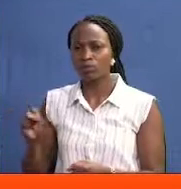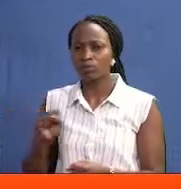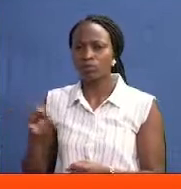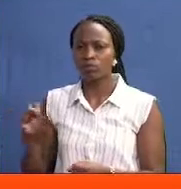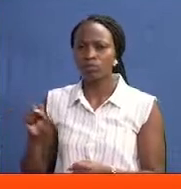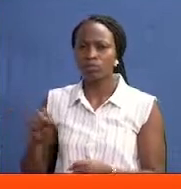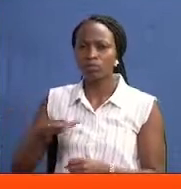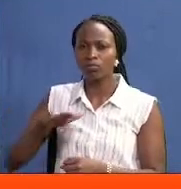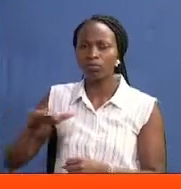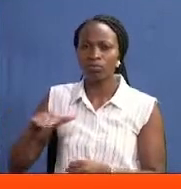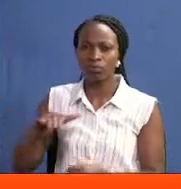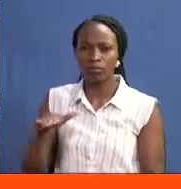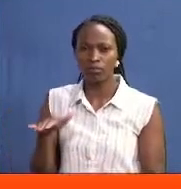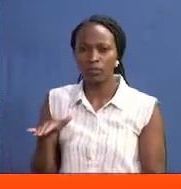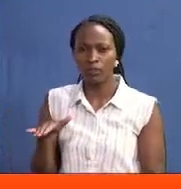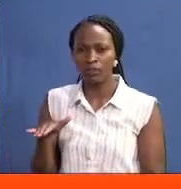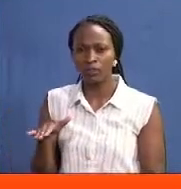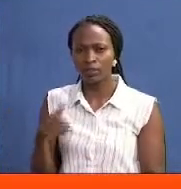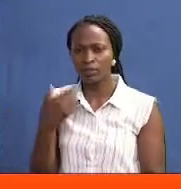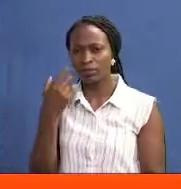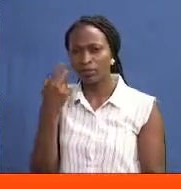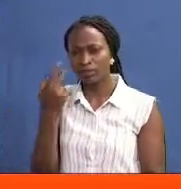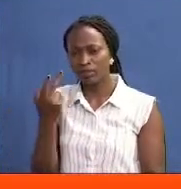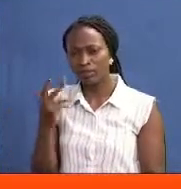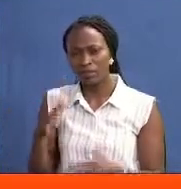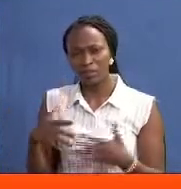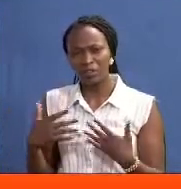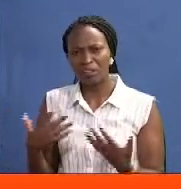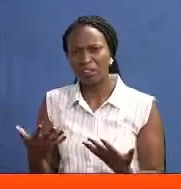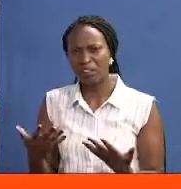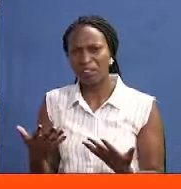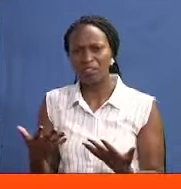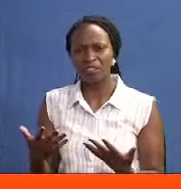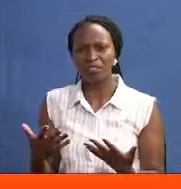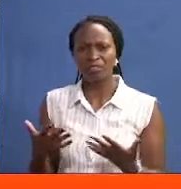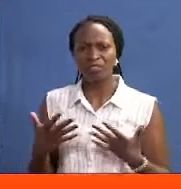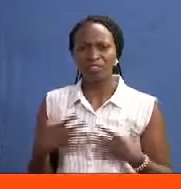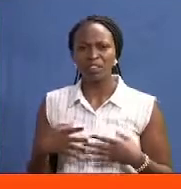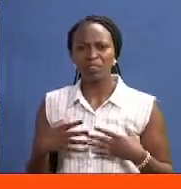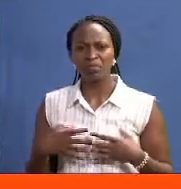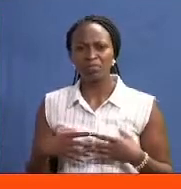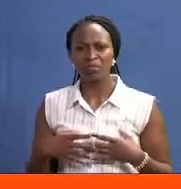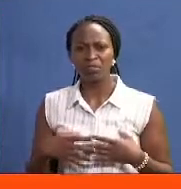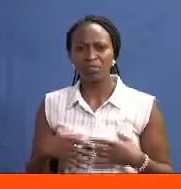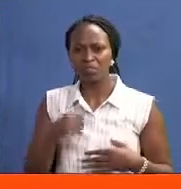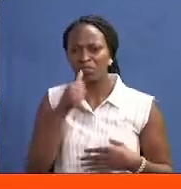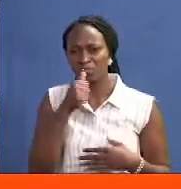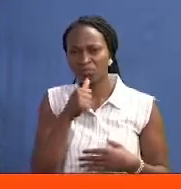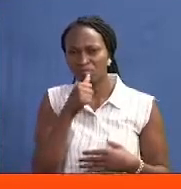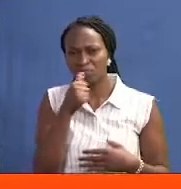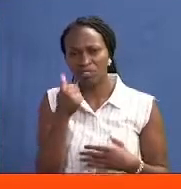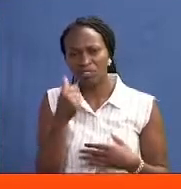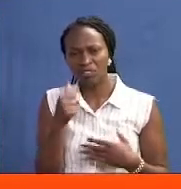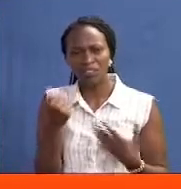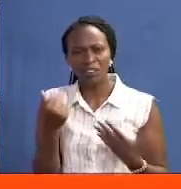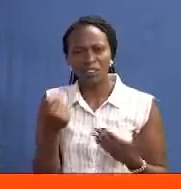very involved, we have seen cases where issues of decency, issues of privacy, infringement into